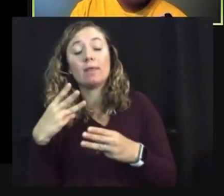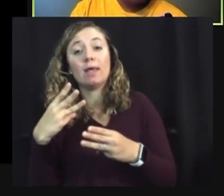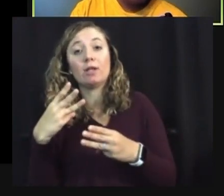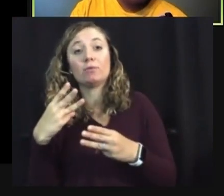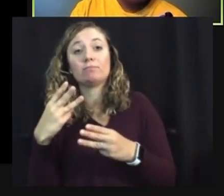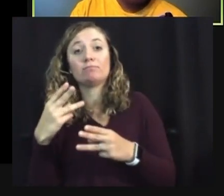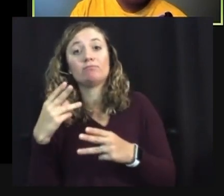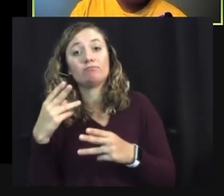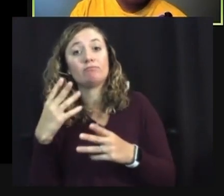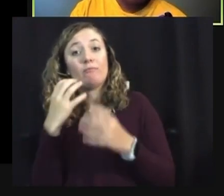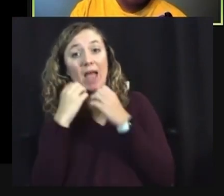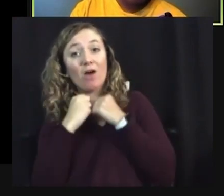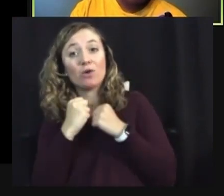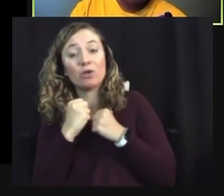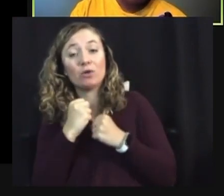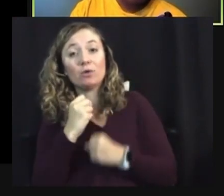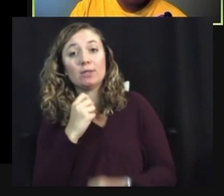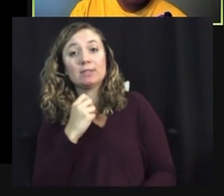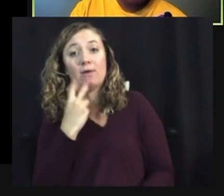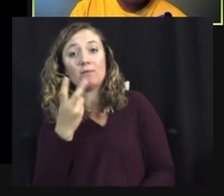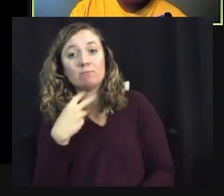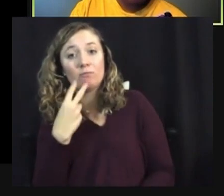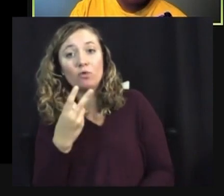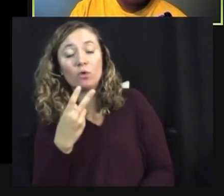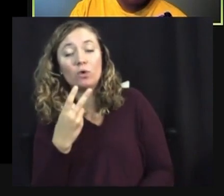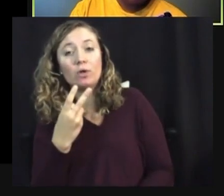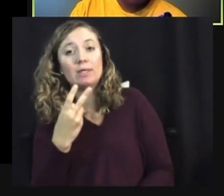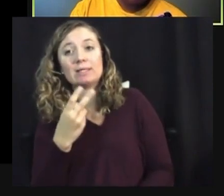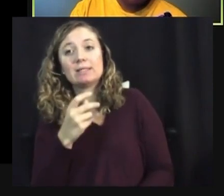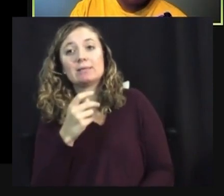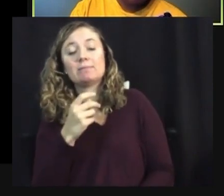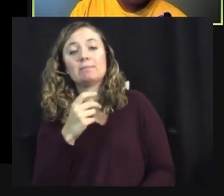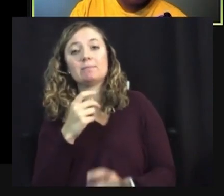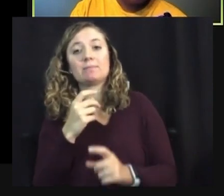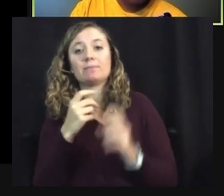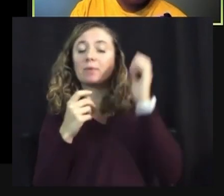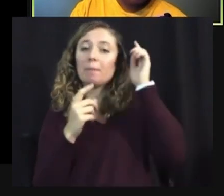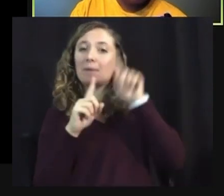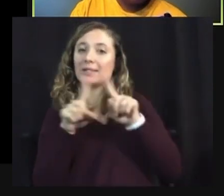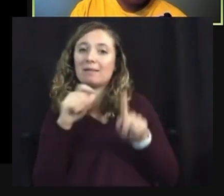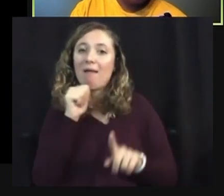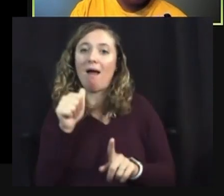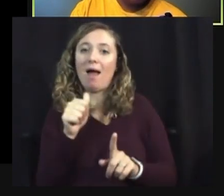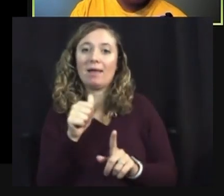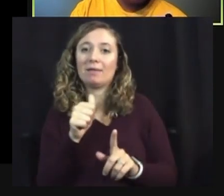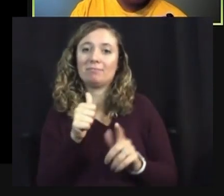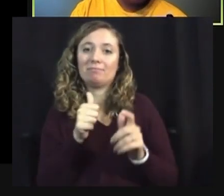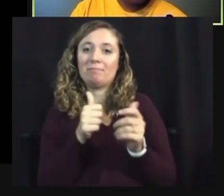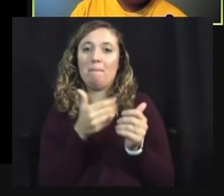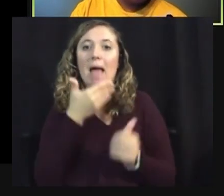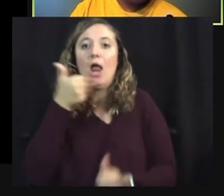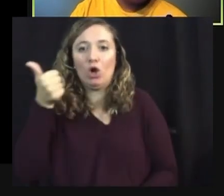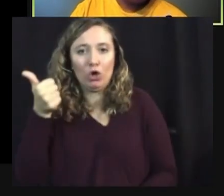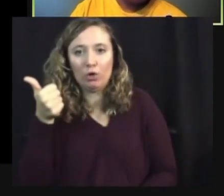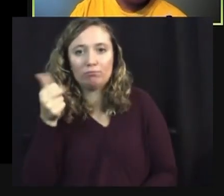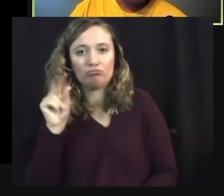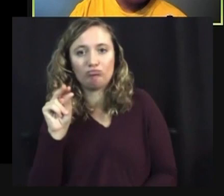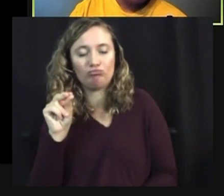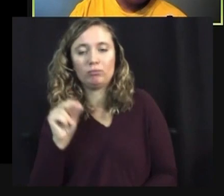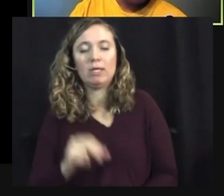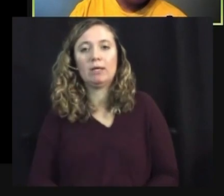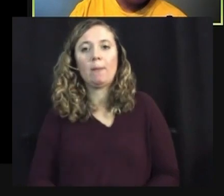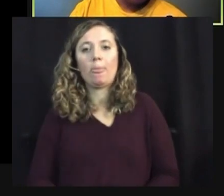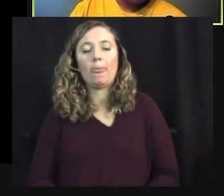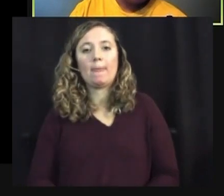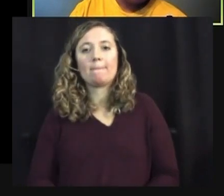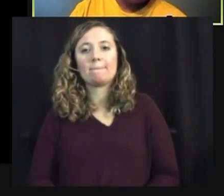the supreme method of conveying information. But that doesn't make it superior. I look at speech